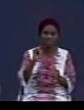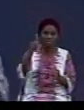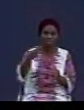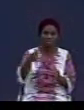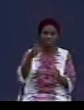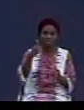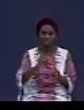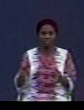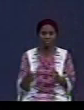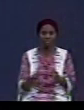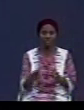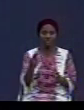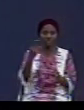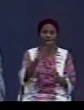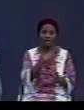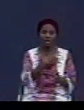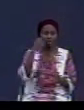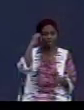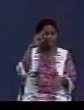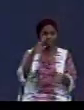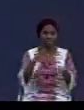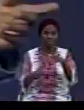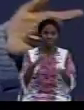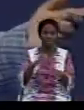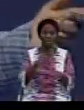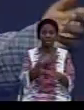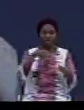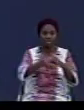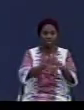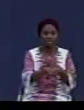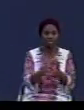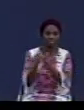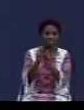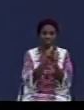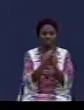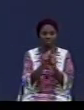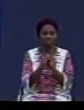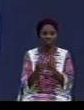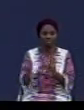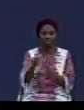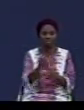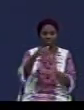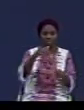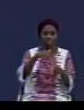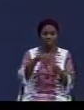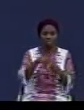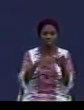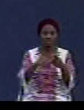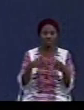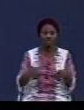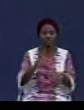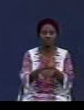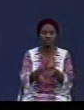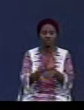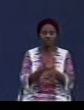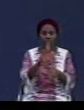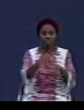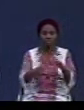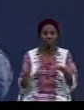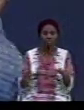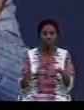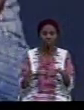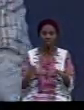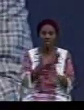with them into the temple, walking and leaping and praising God. Walking